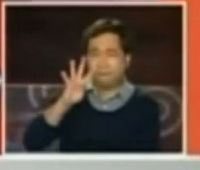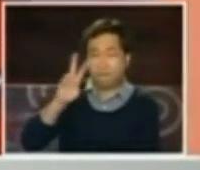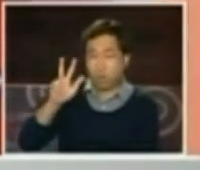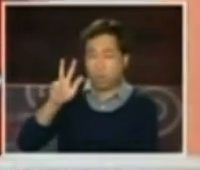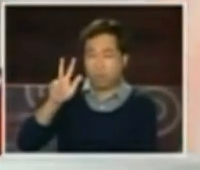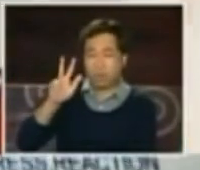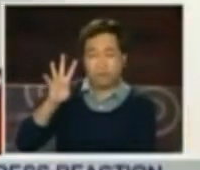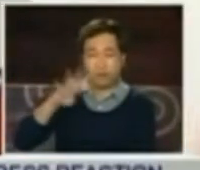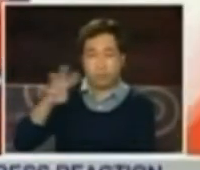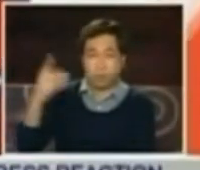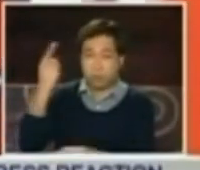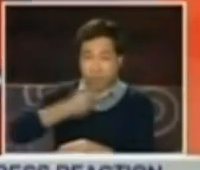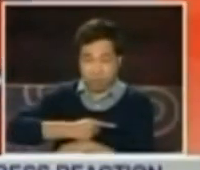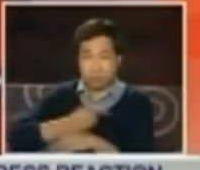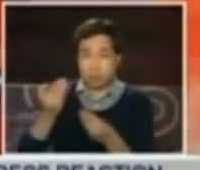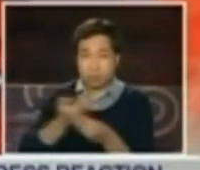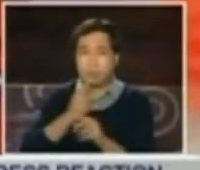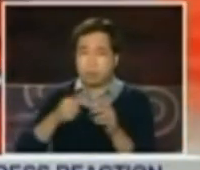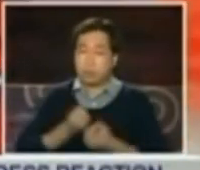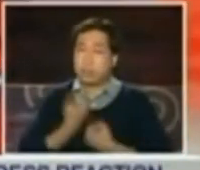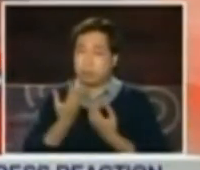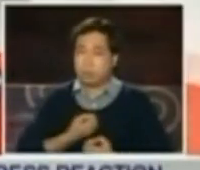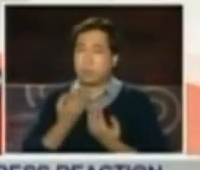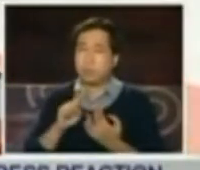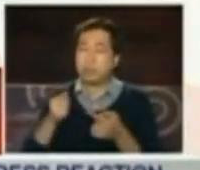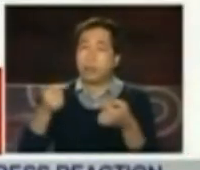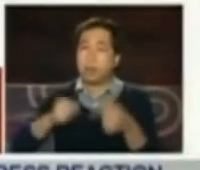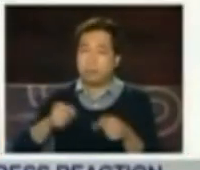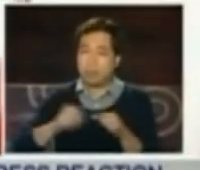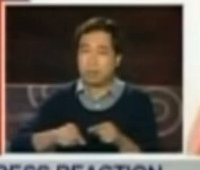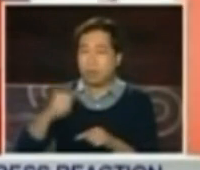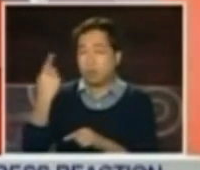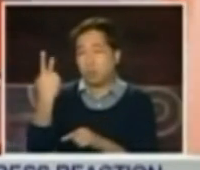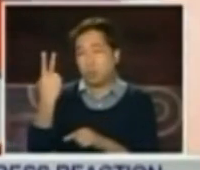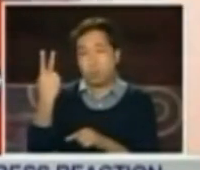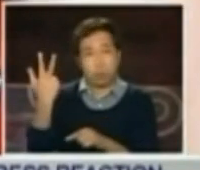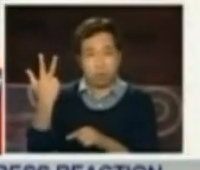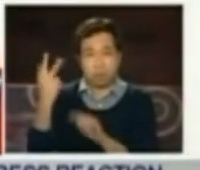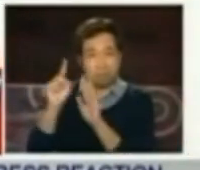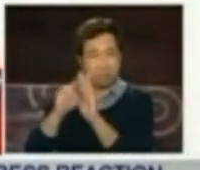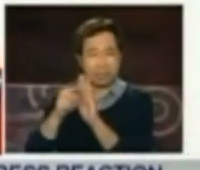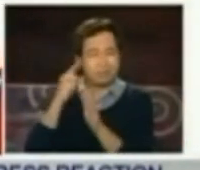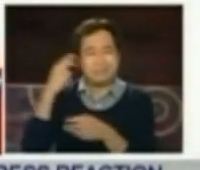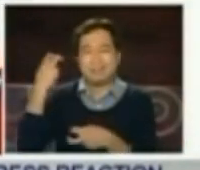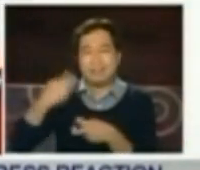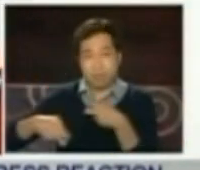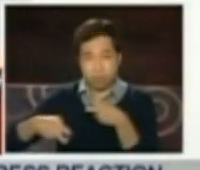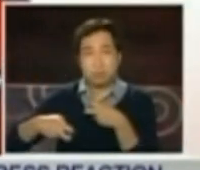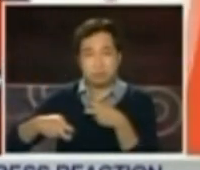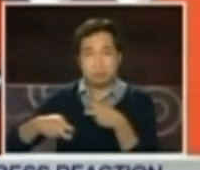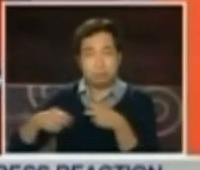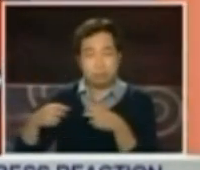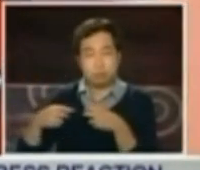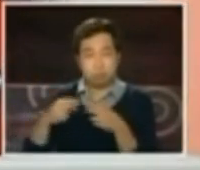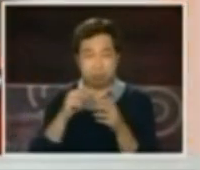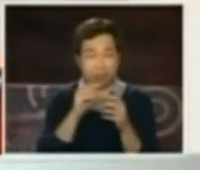was difficult is to express what happened in 2 to 3 minutes. Mm-hmm. I mean, that's very difficult to do, right?